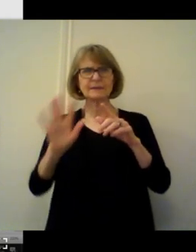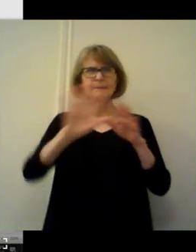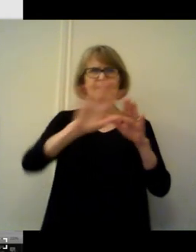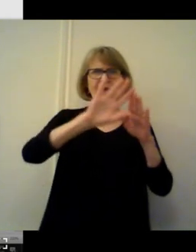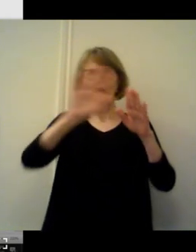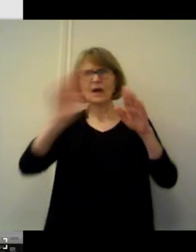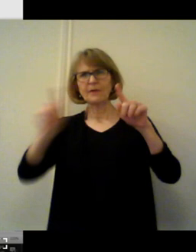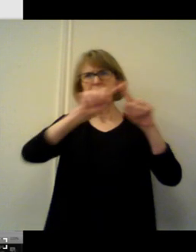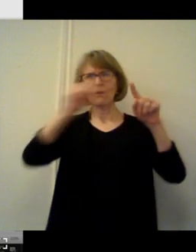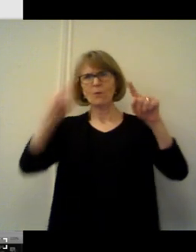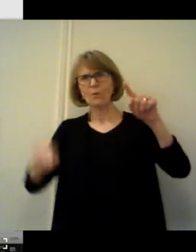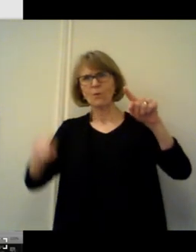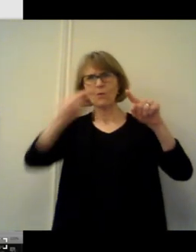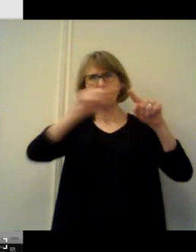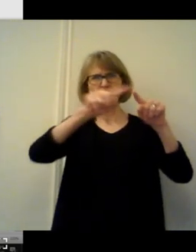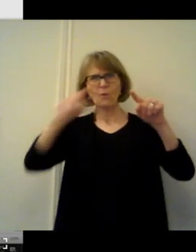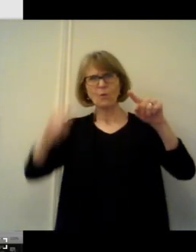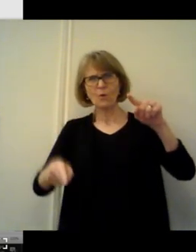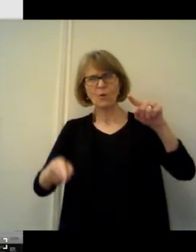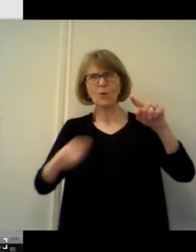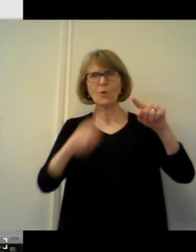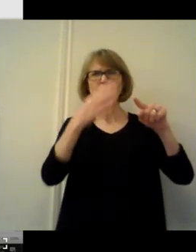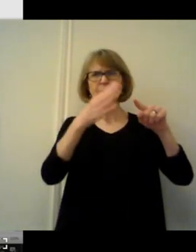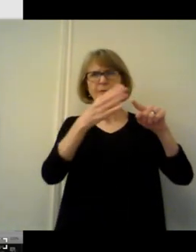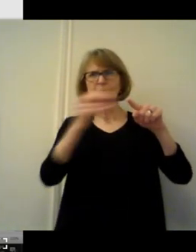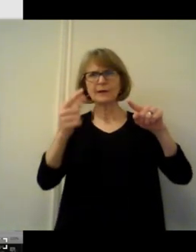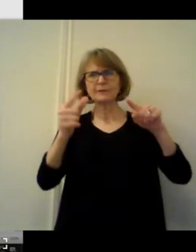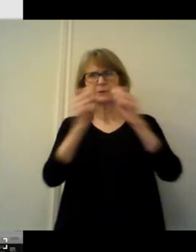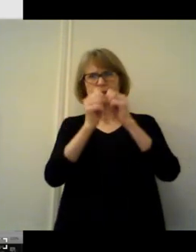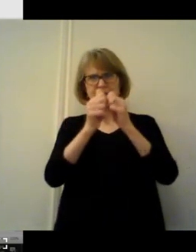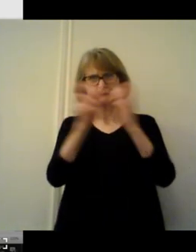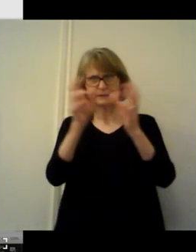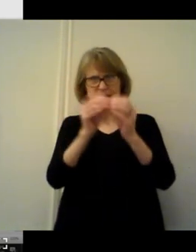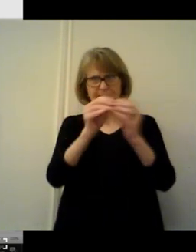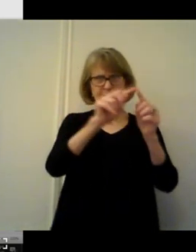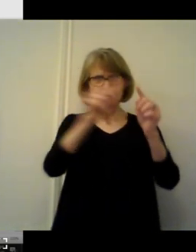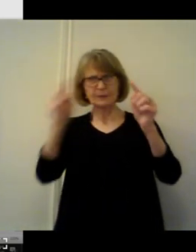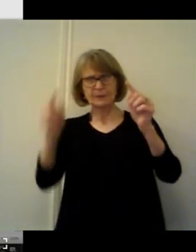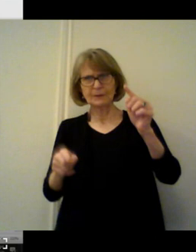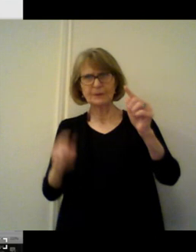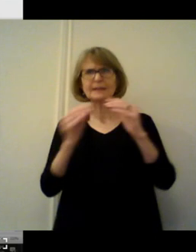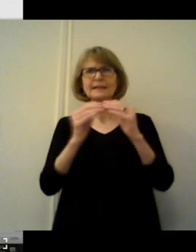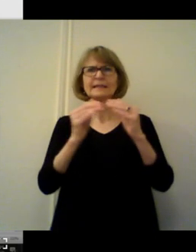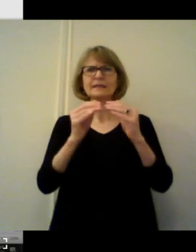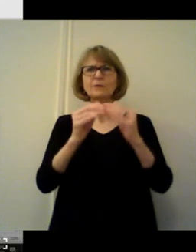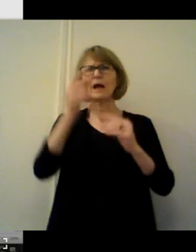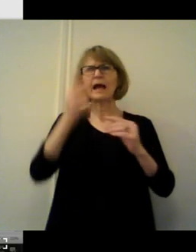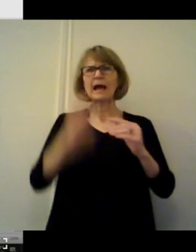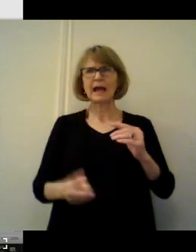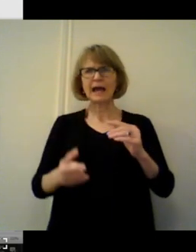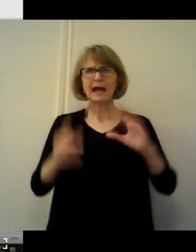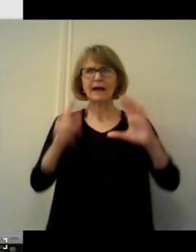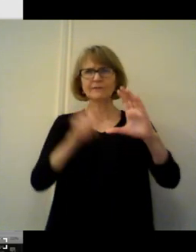thing? What do we know about the blue and the green? It makes half a circle, which is how much? Say